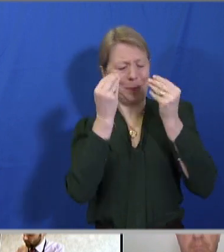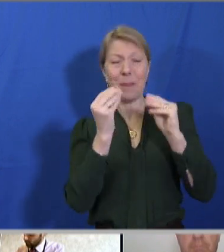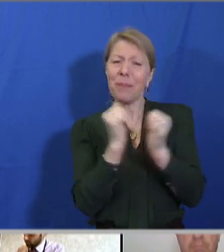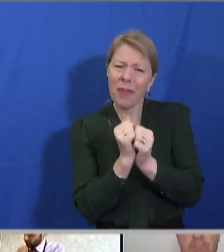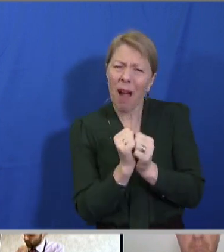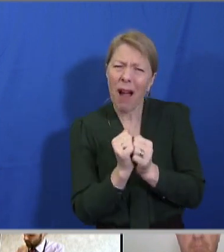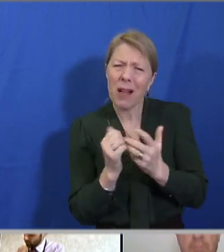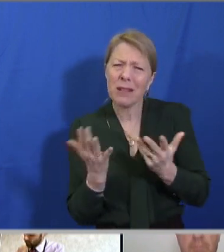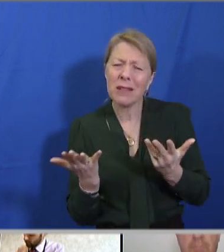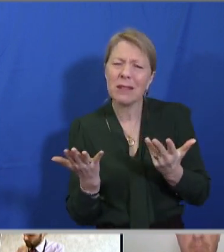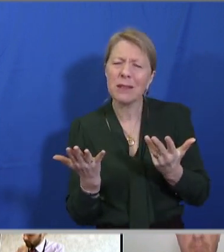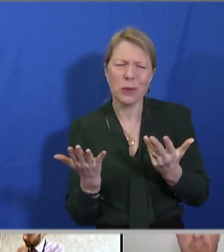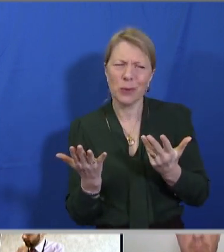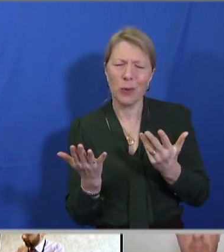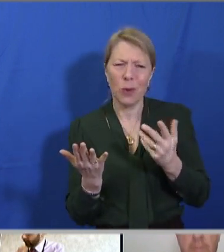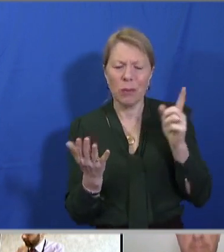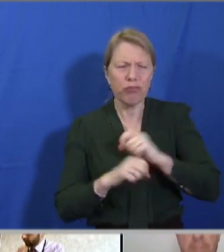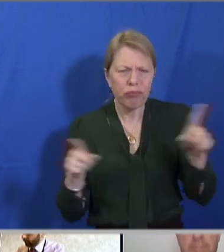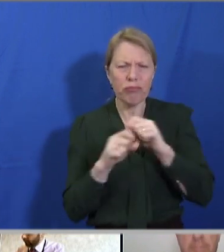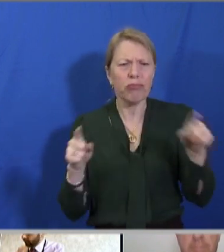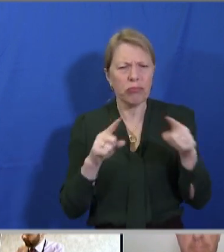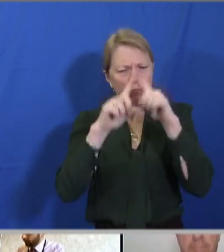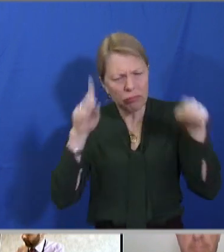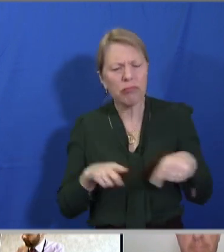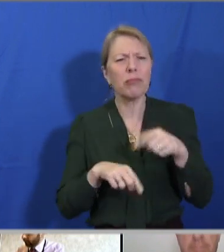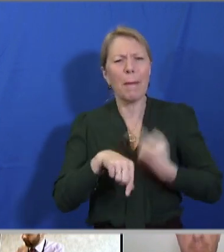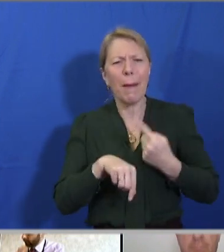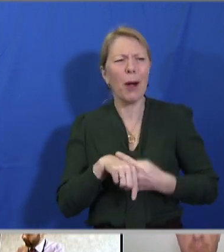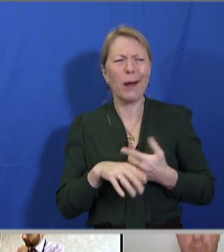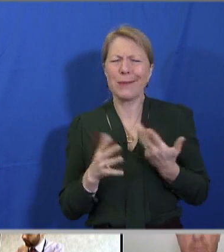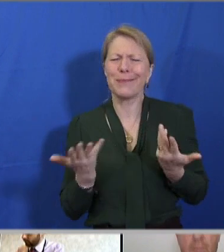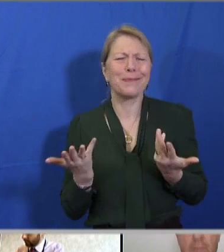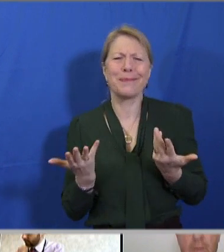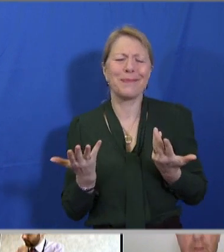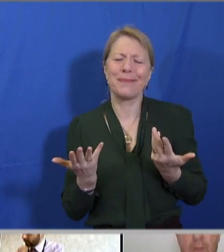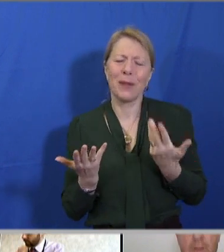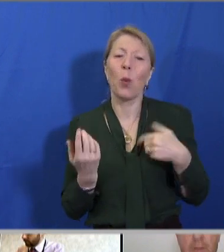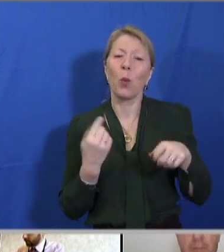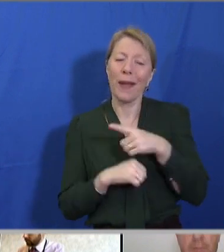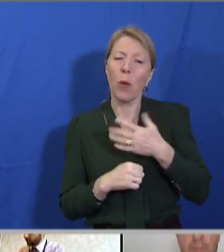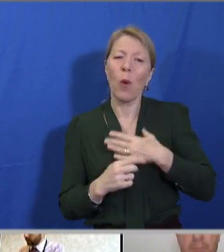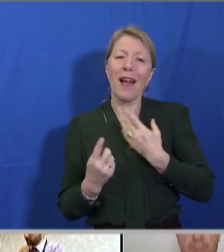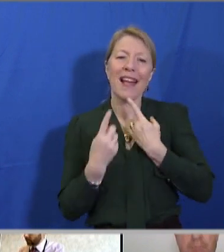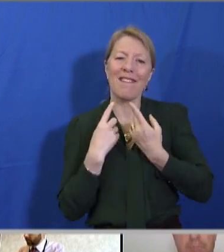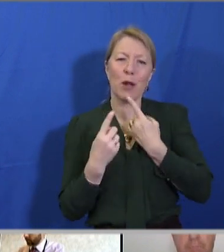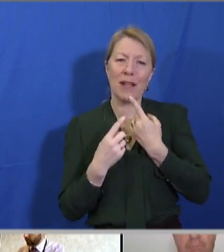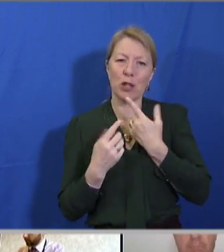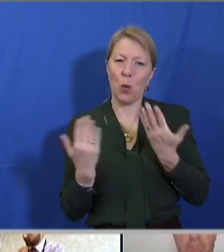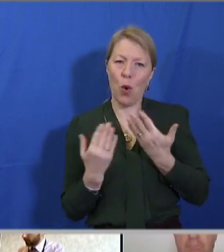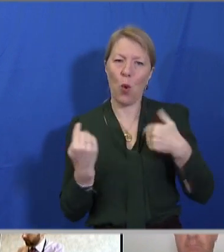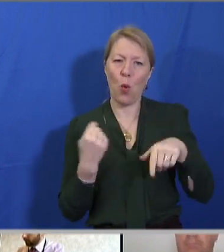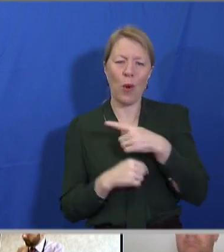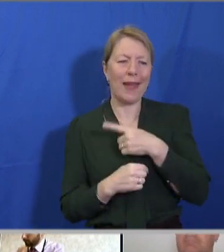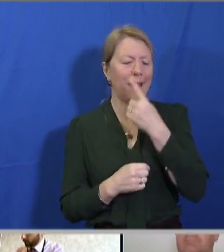be done? What can be done that we can have accessible information to those who need